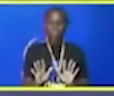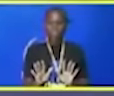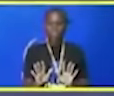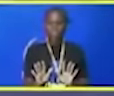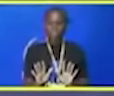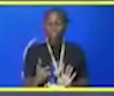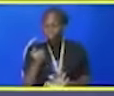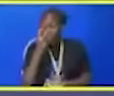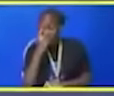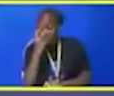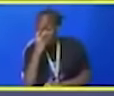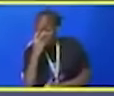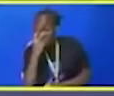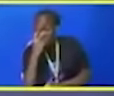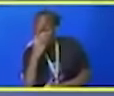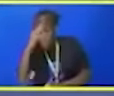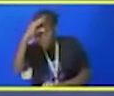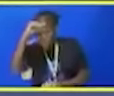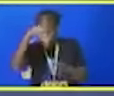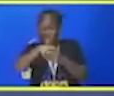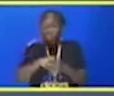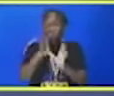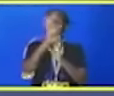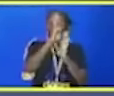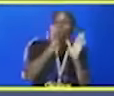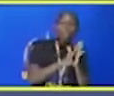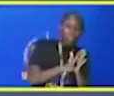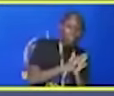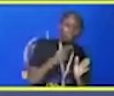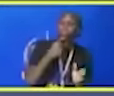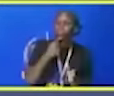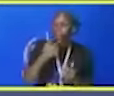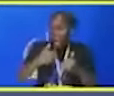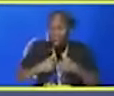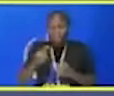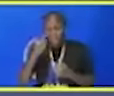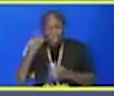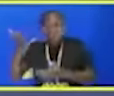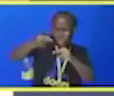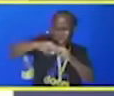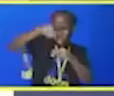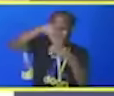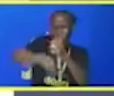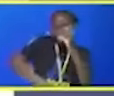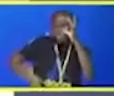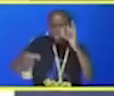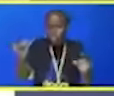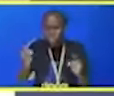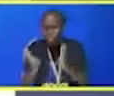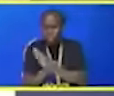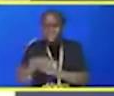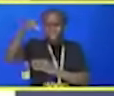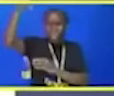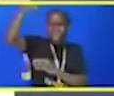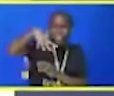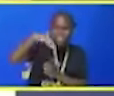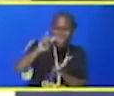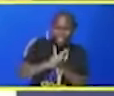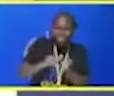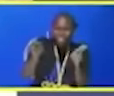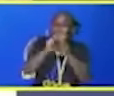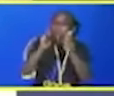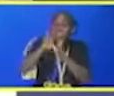Blind Bartimaeus did not pray and say, give me eyes. He had eyes. His prayer was that I may see what ordinary men do not